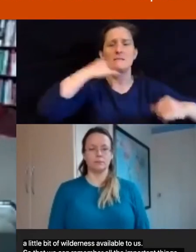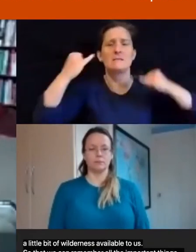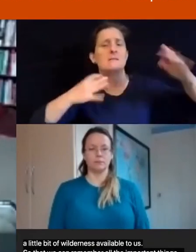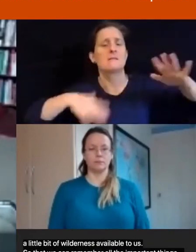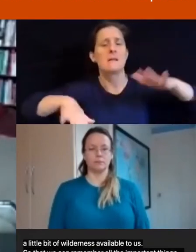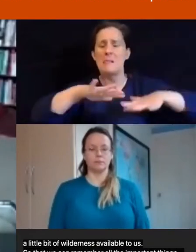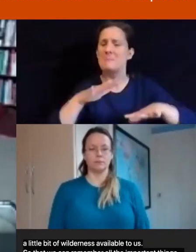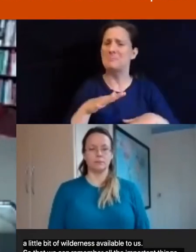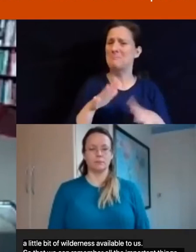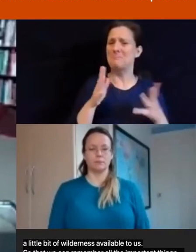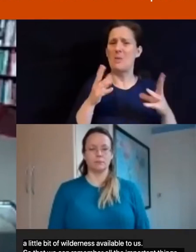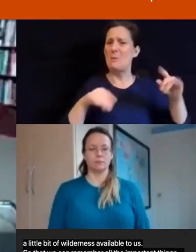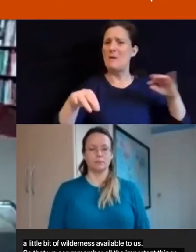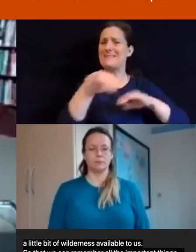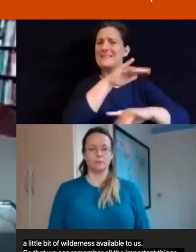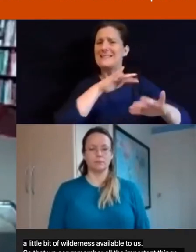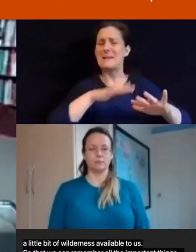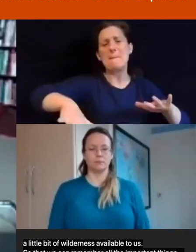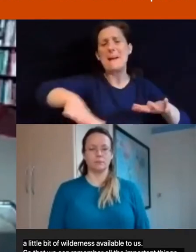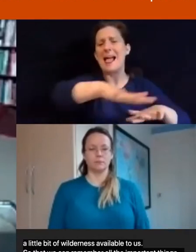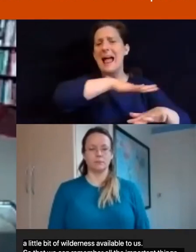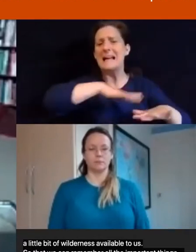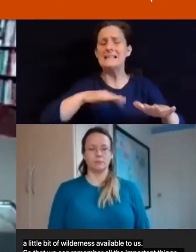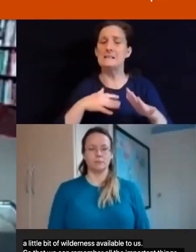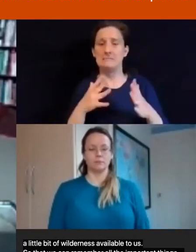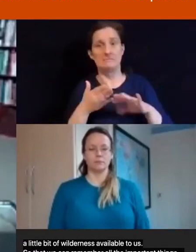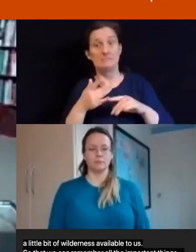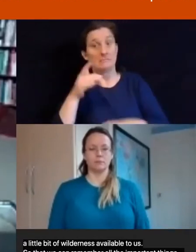in the Bible where people go